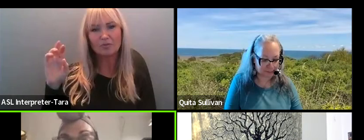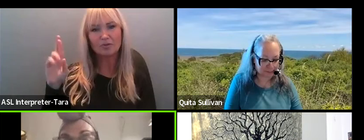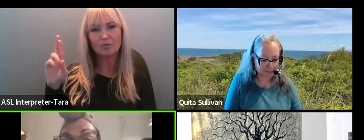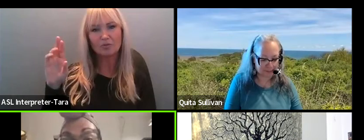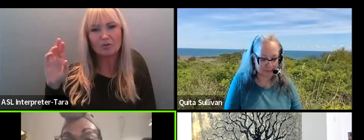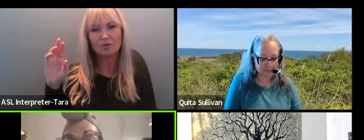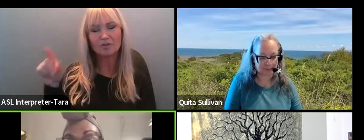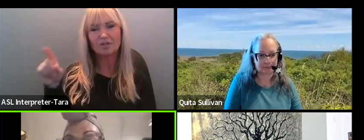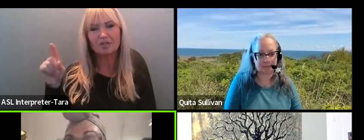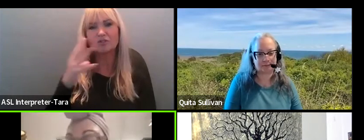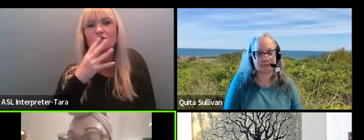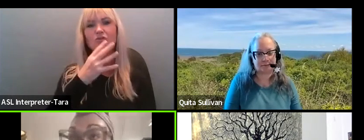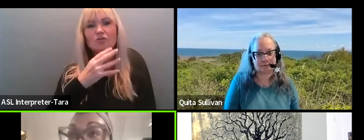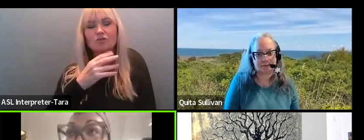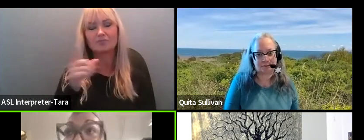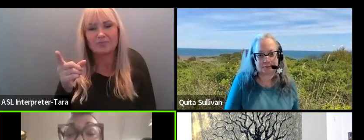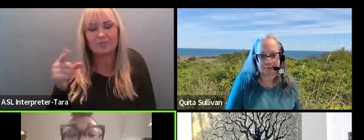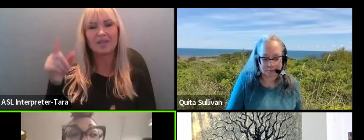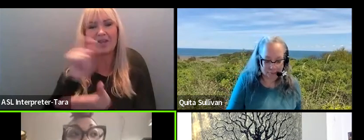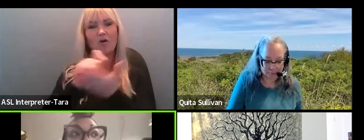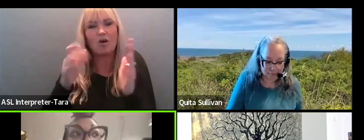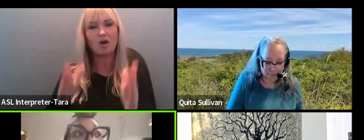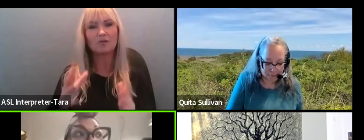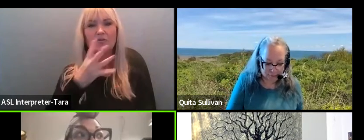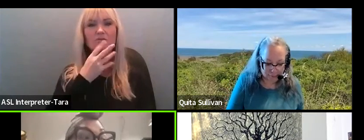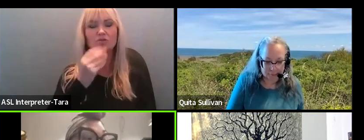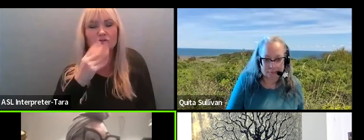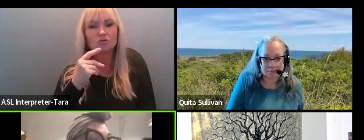Jewish Boricua, and I'm Boricua myself.